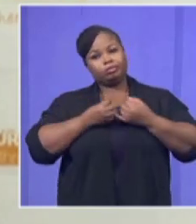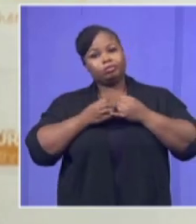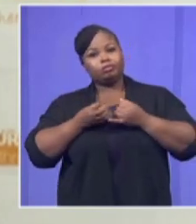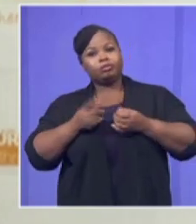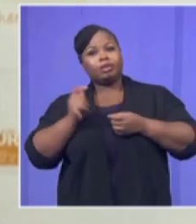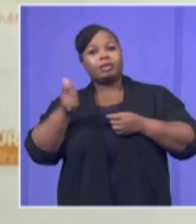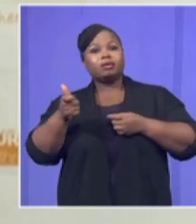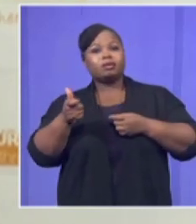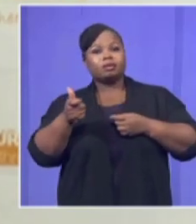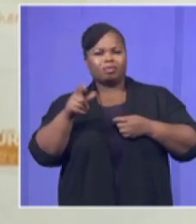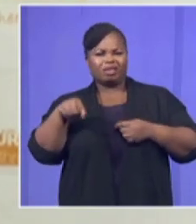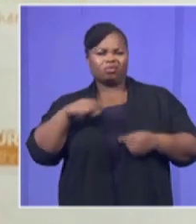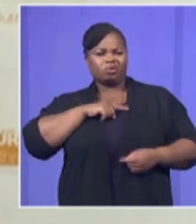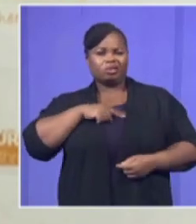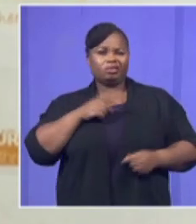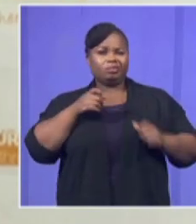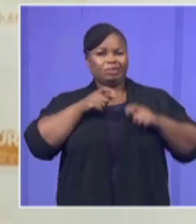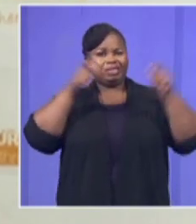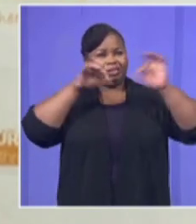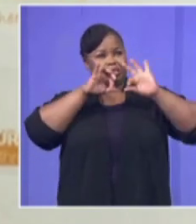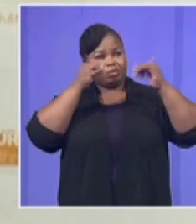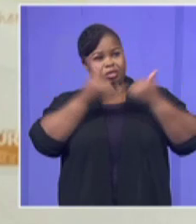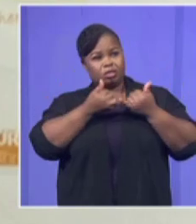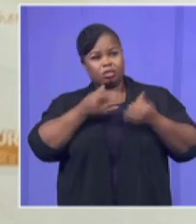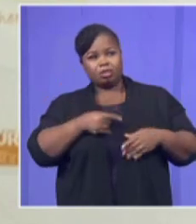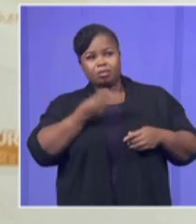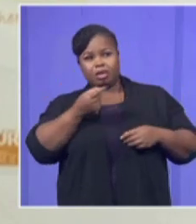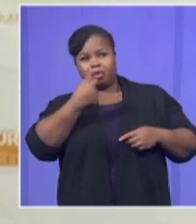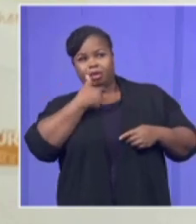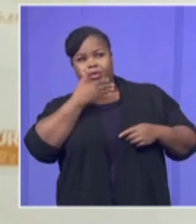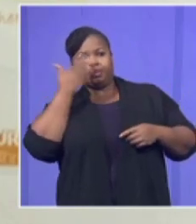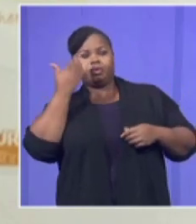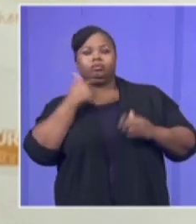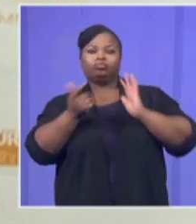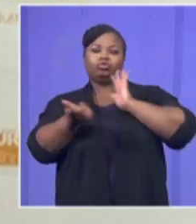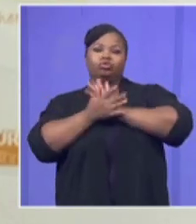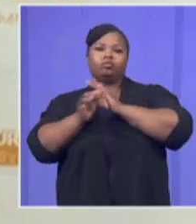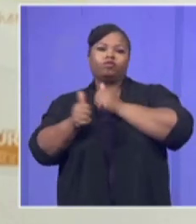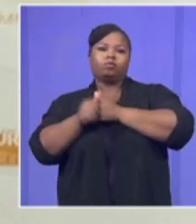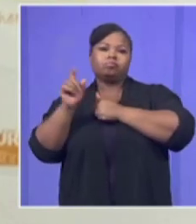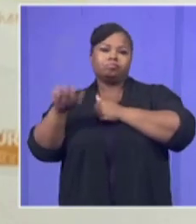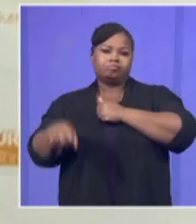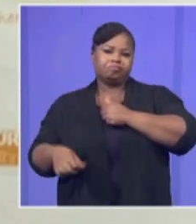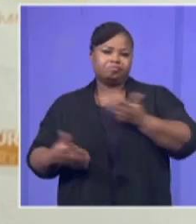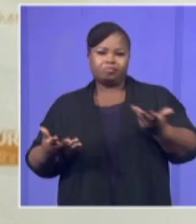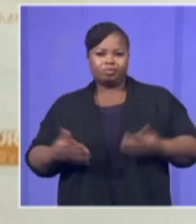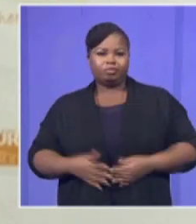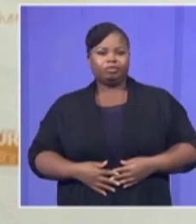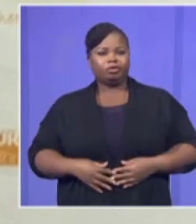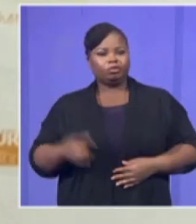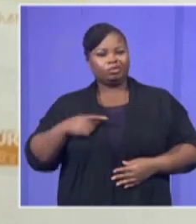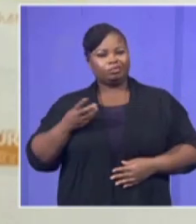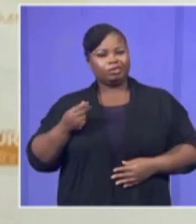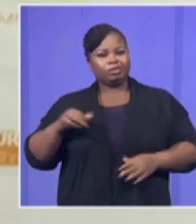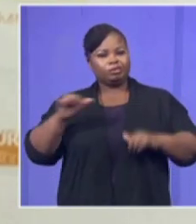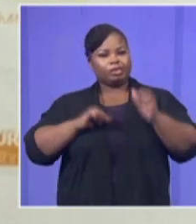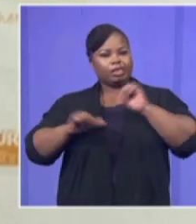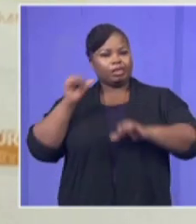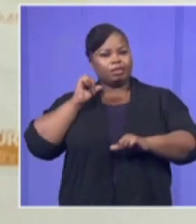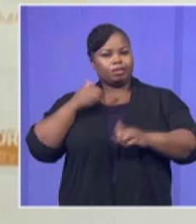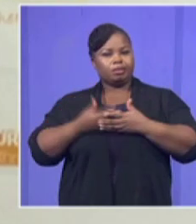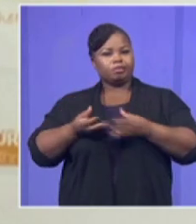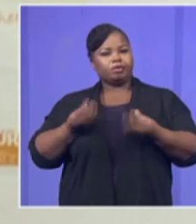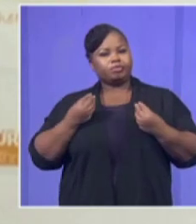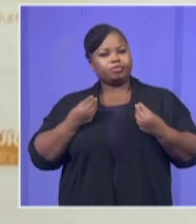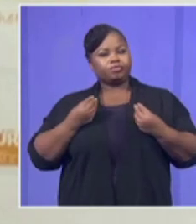robbed by the big labels and the big companies, they do have the legislation that they can fall back on to take the matters with